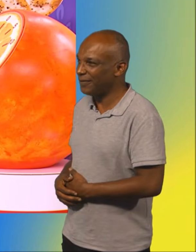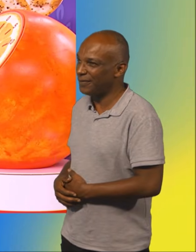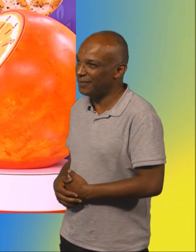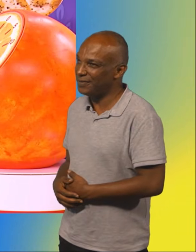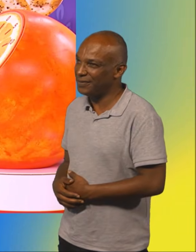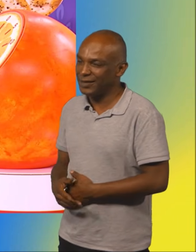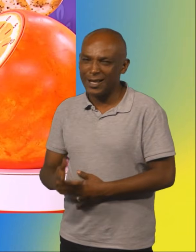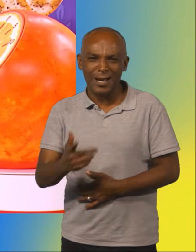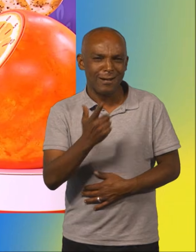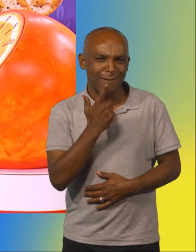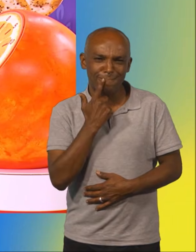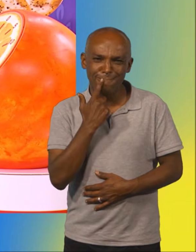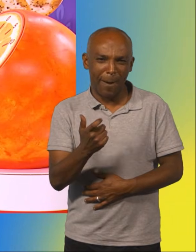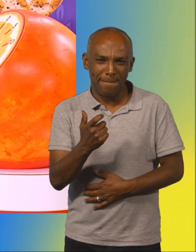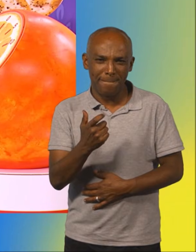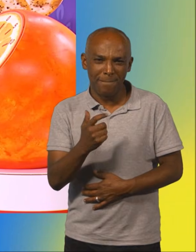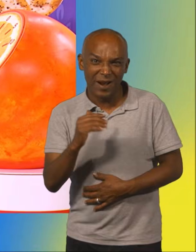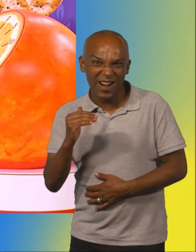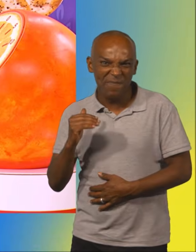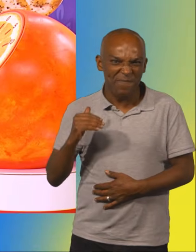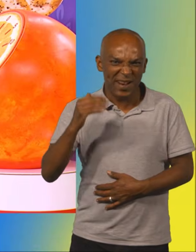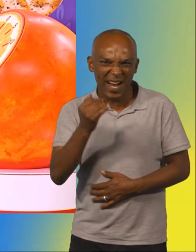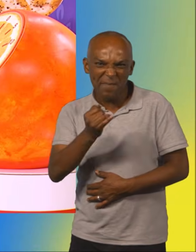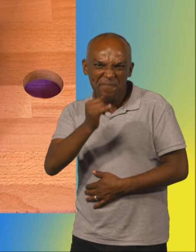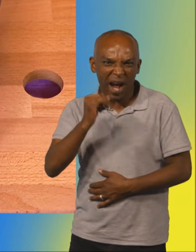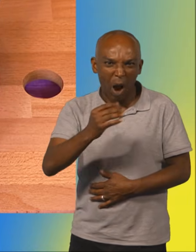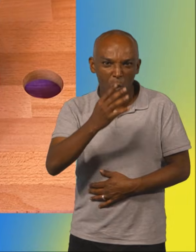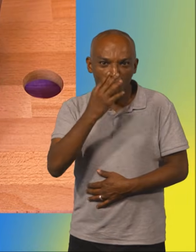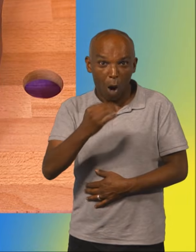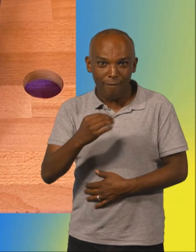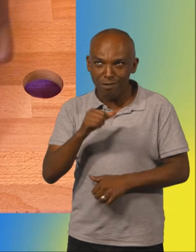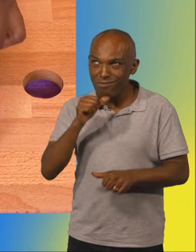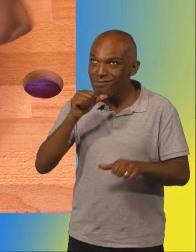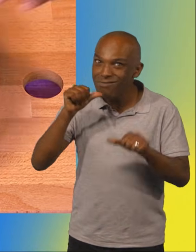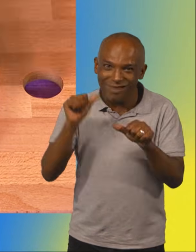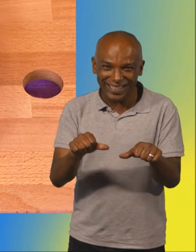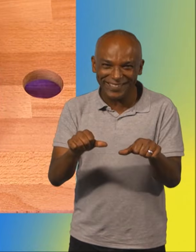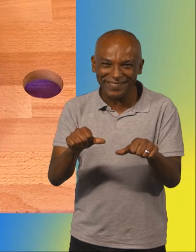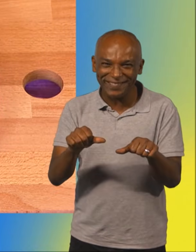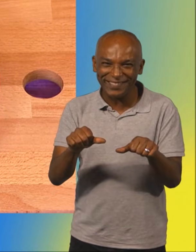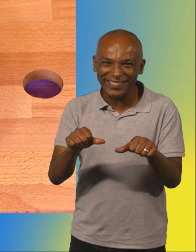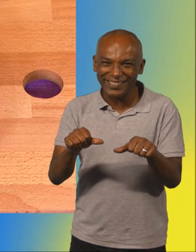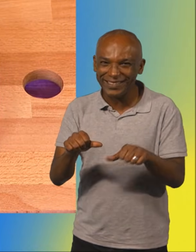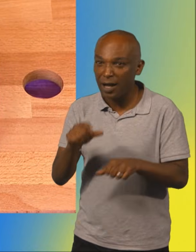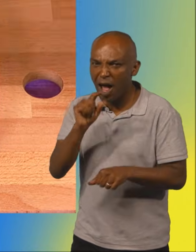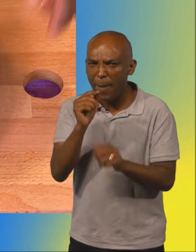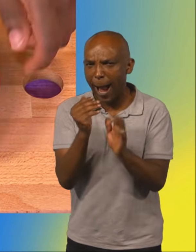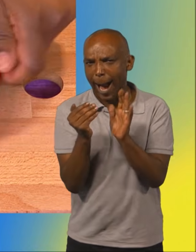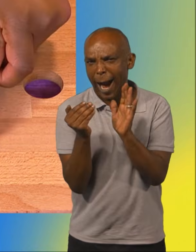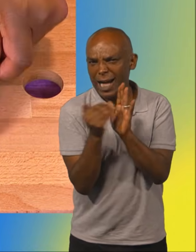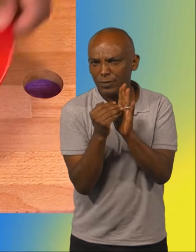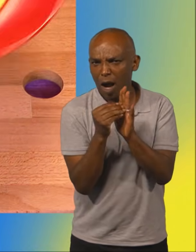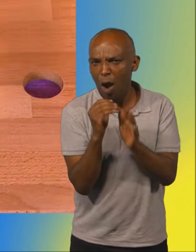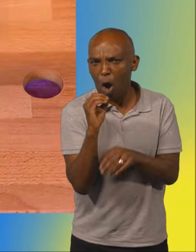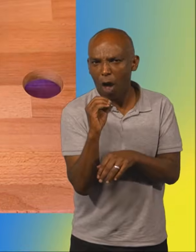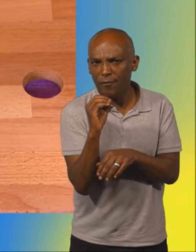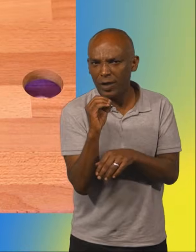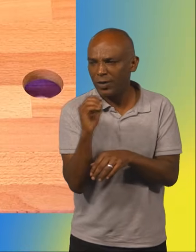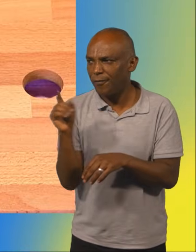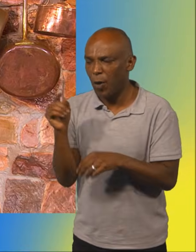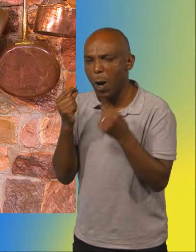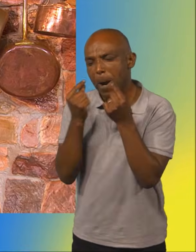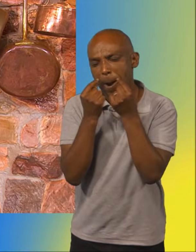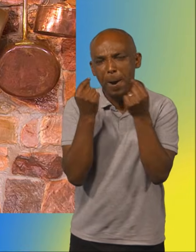Oh, delicious! The big bad wolf is going to love it. Let's add some little bits of olive for the whiskers.